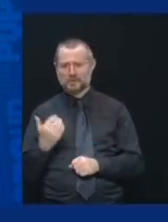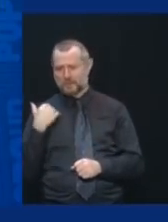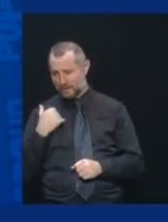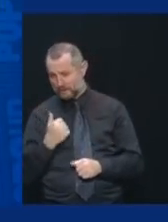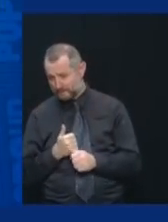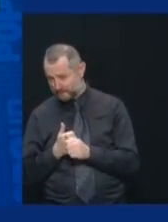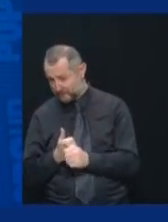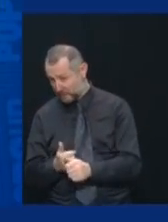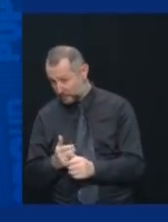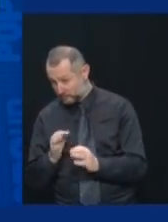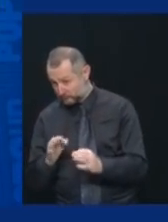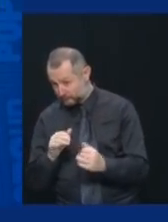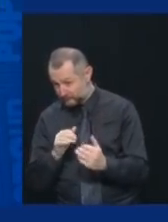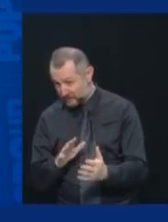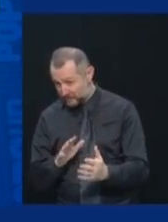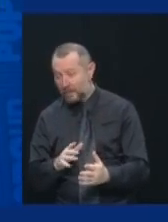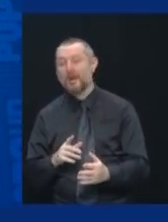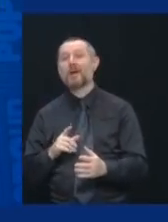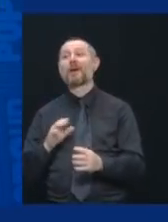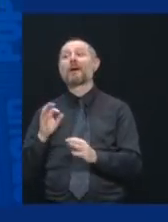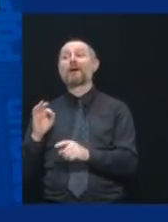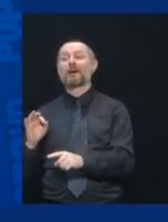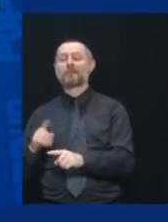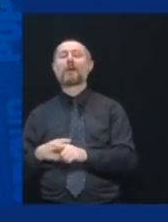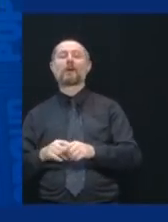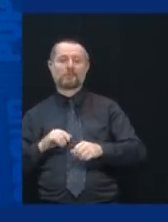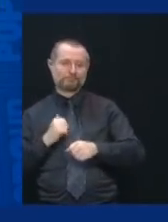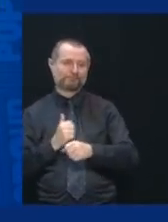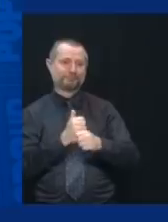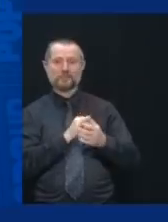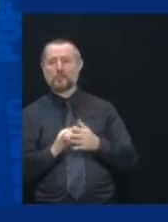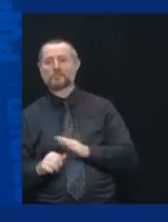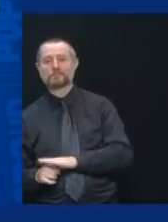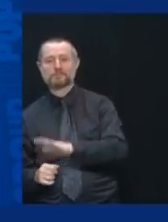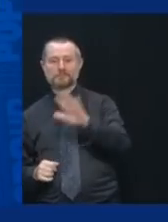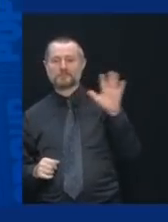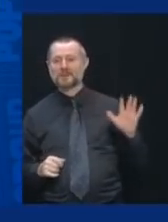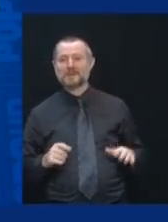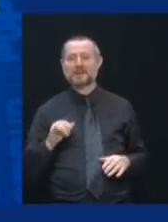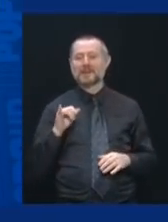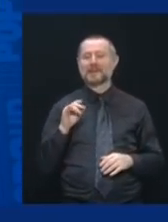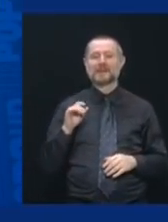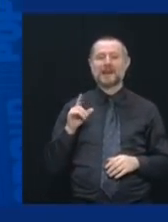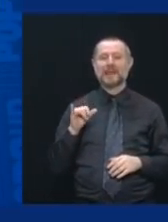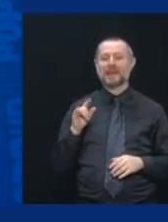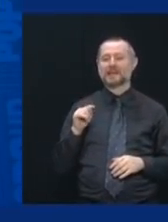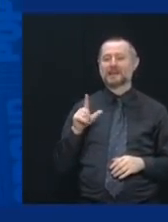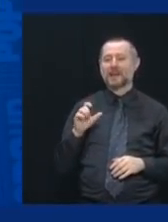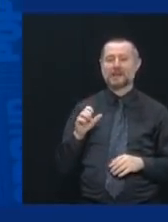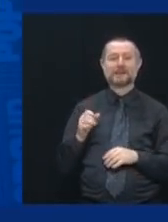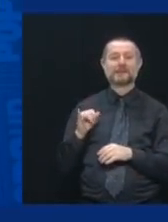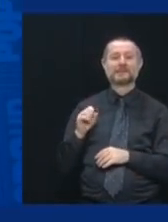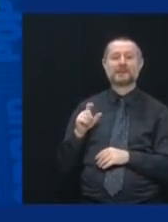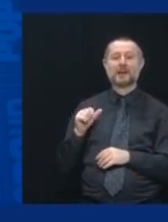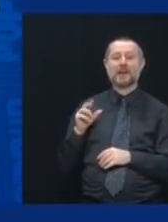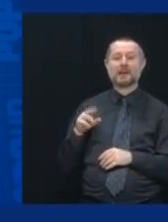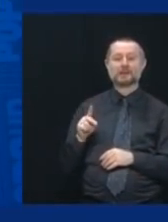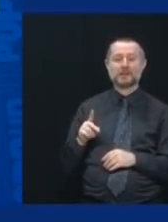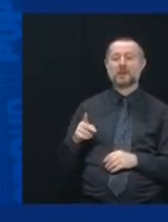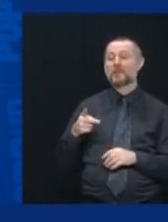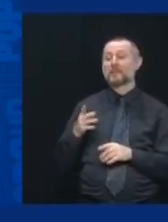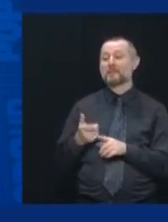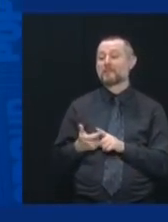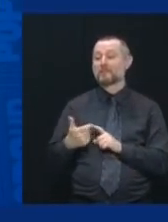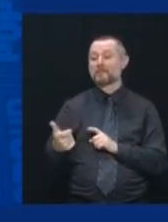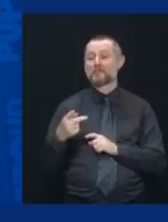statewide. Also, Little Island at Pier 55 is on the west side of Manhattan, and it is a